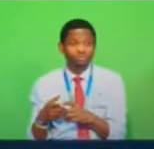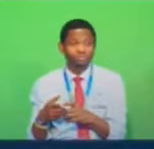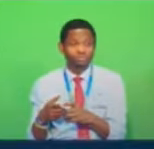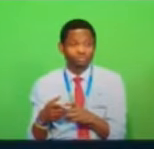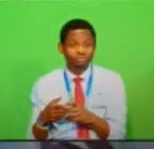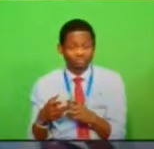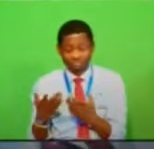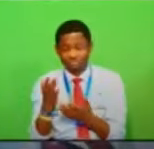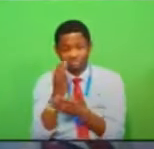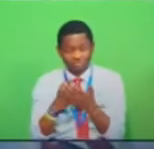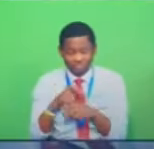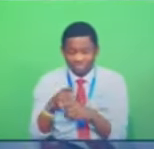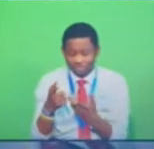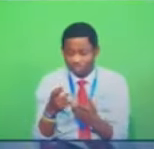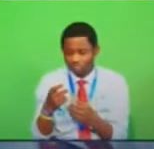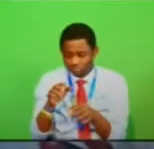but something else.